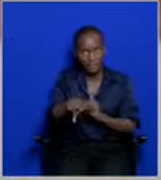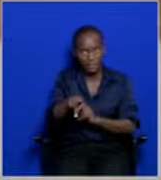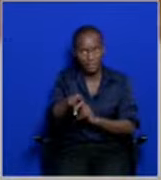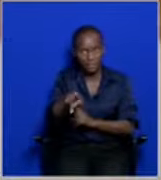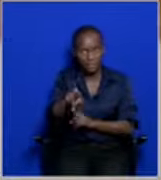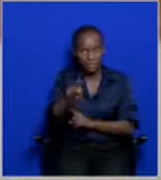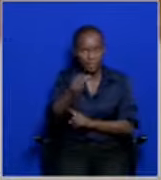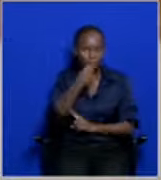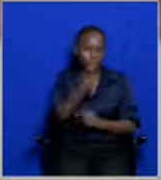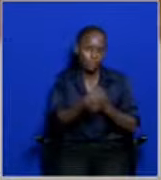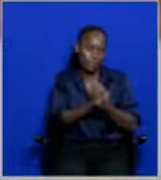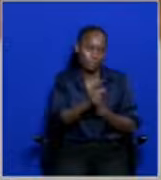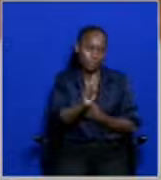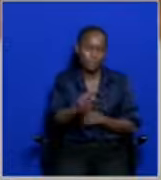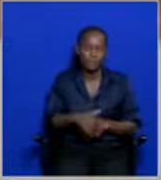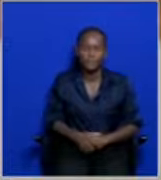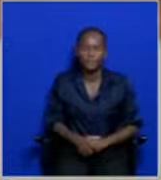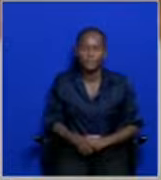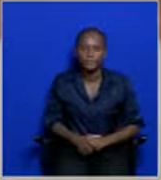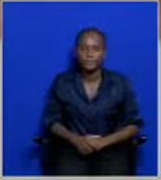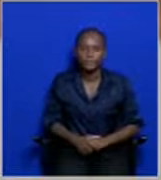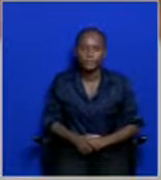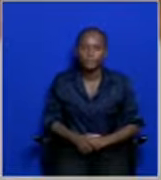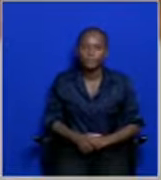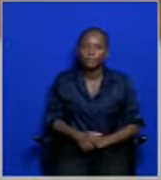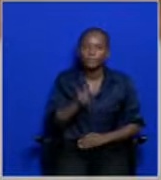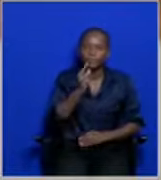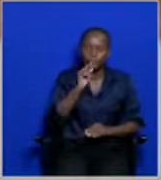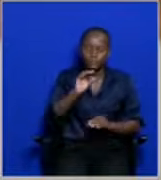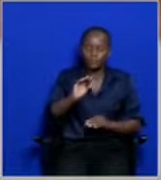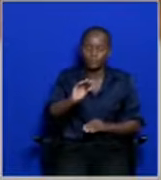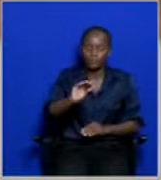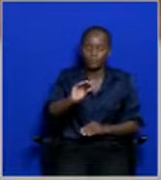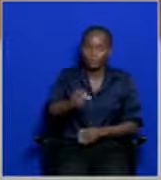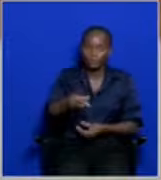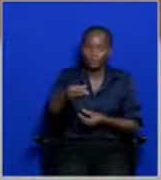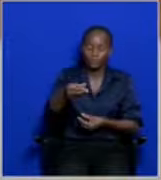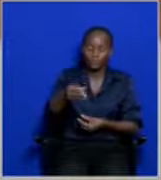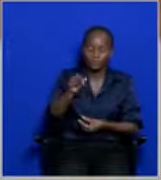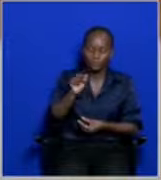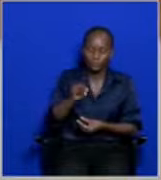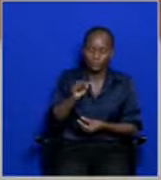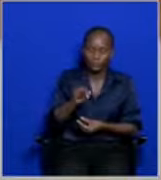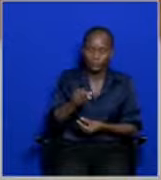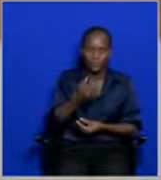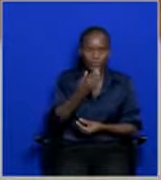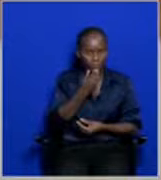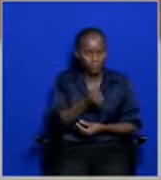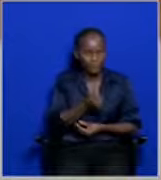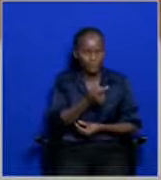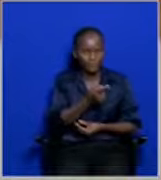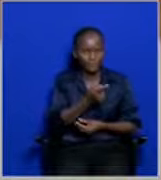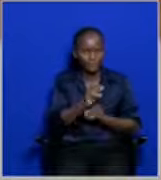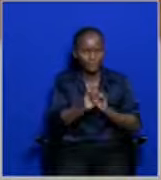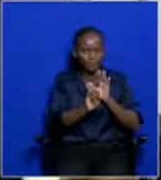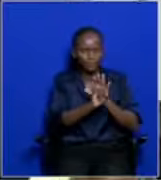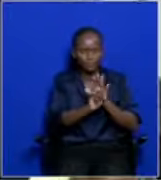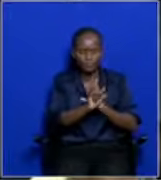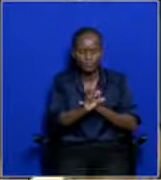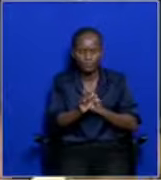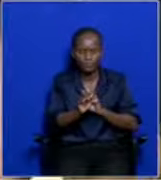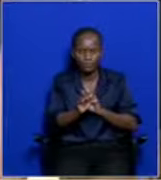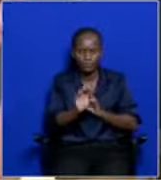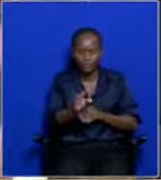the second bundle of your annexures. Can you identify for the record the document that starts at 361?